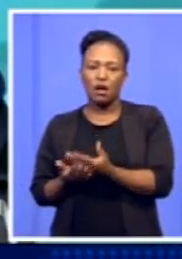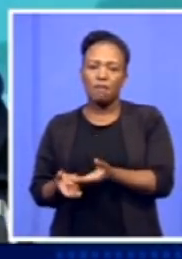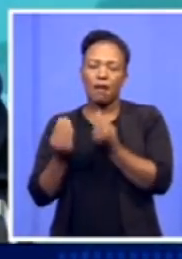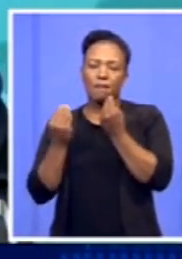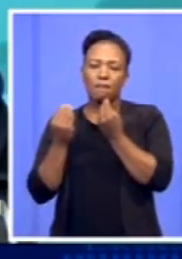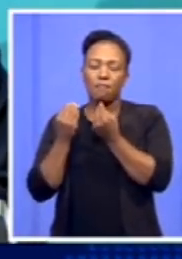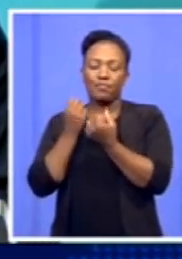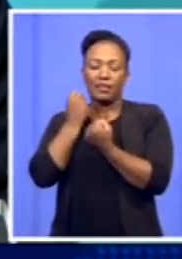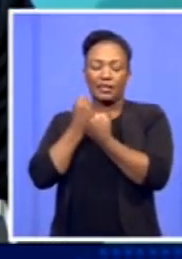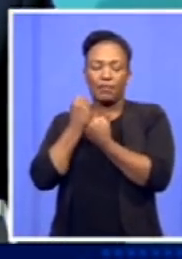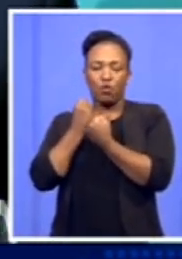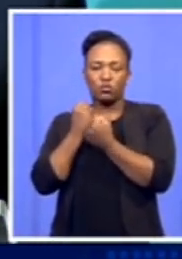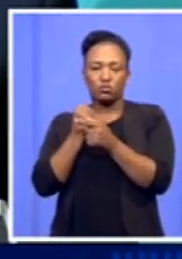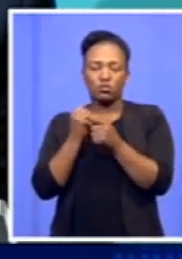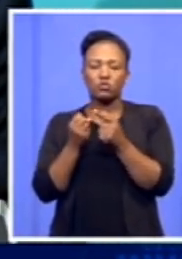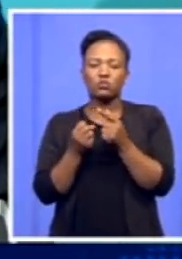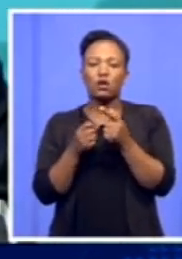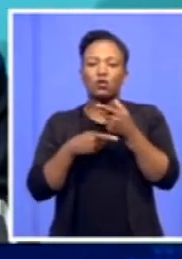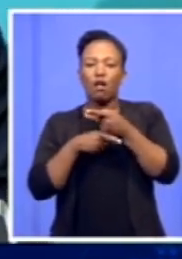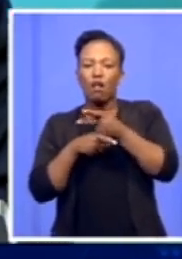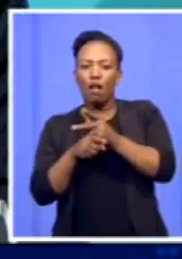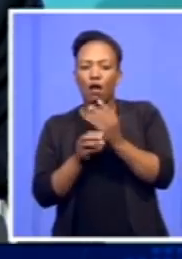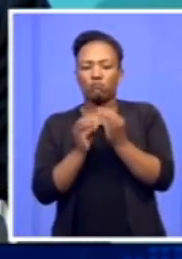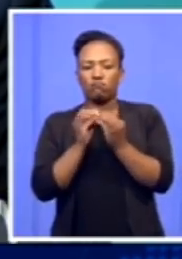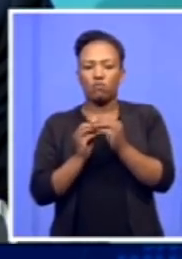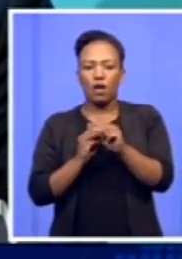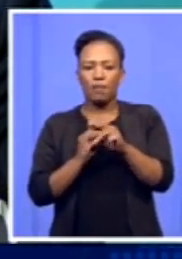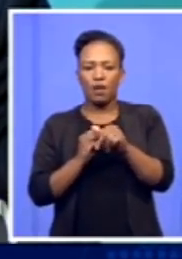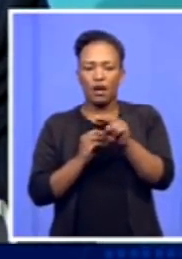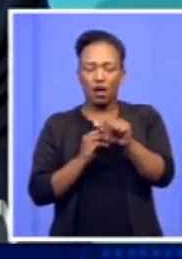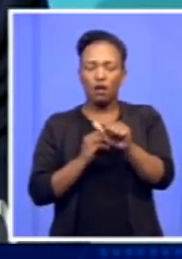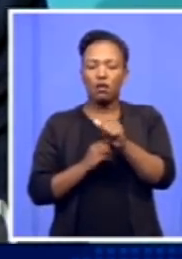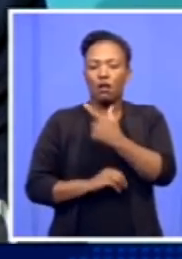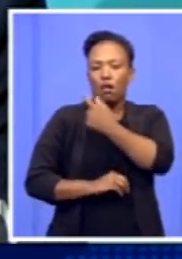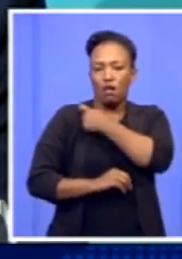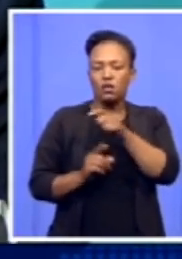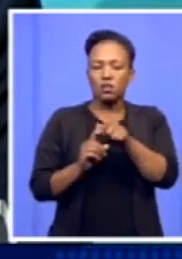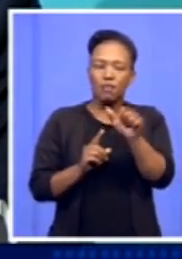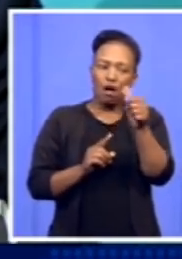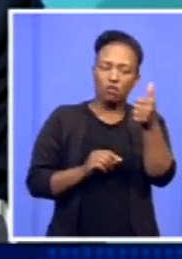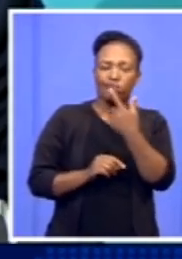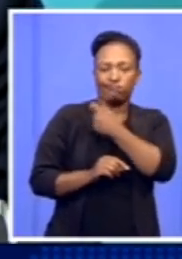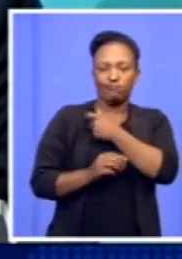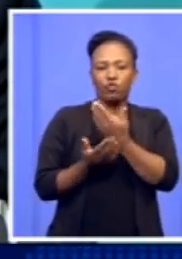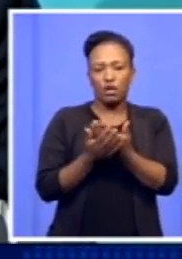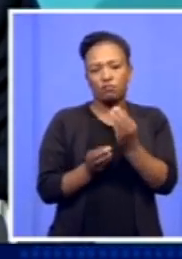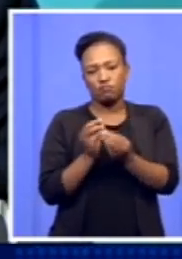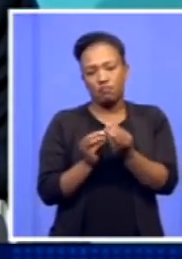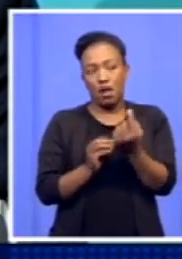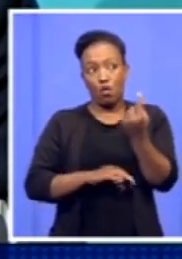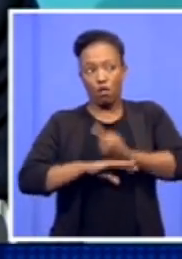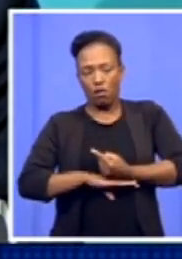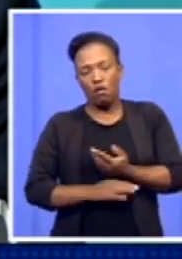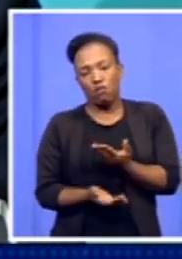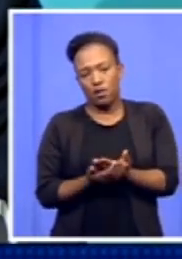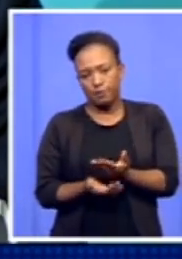producing the mRNA messenger vaccines, as well as other vaccines one day, to stem the flow of